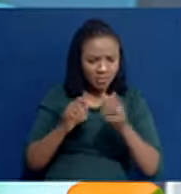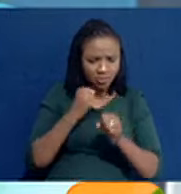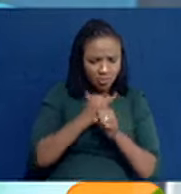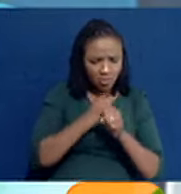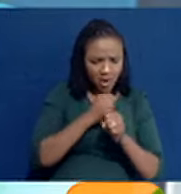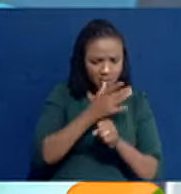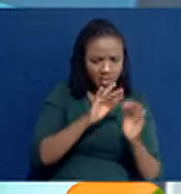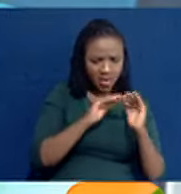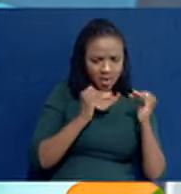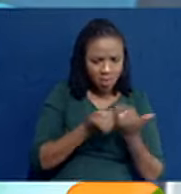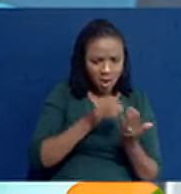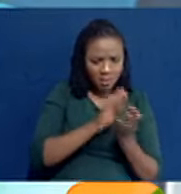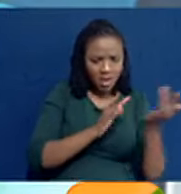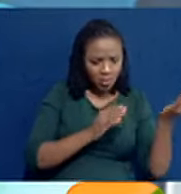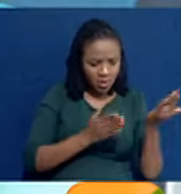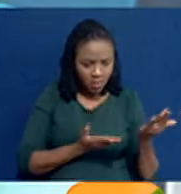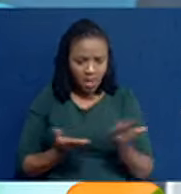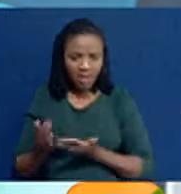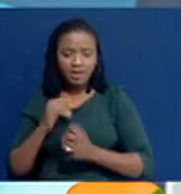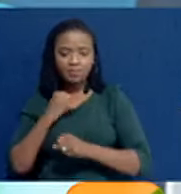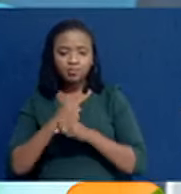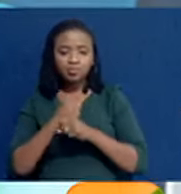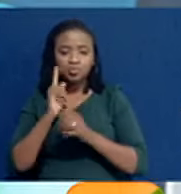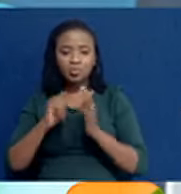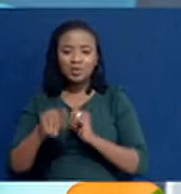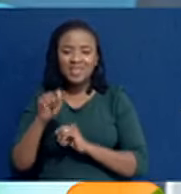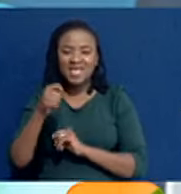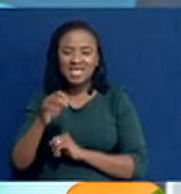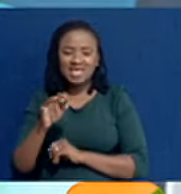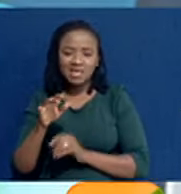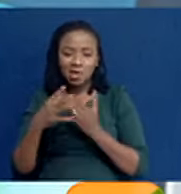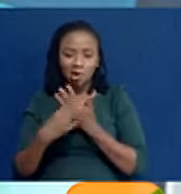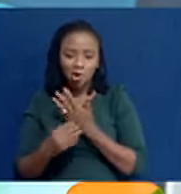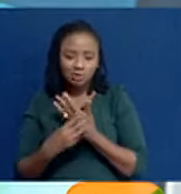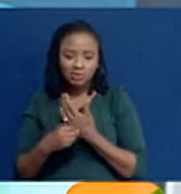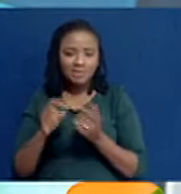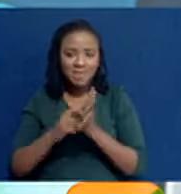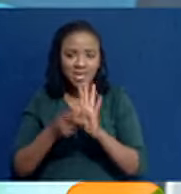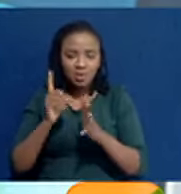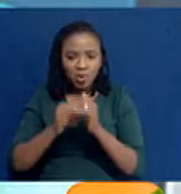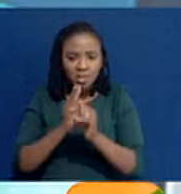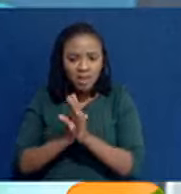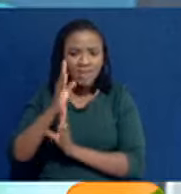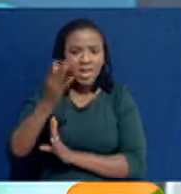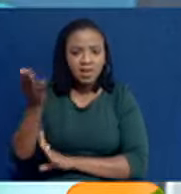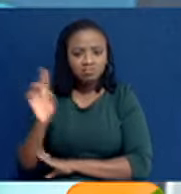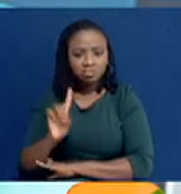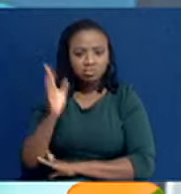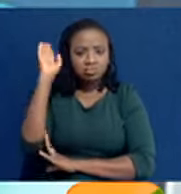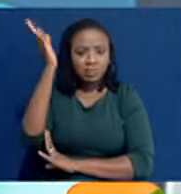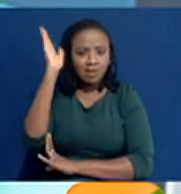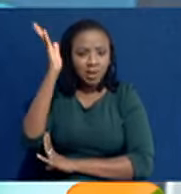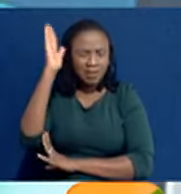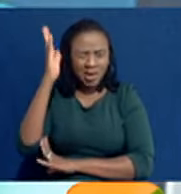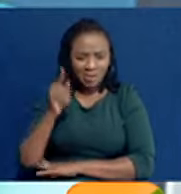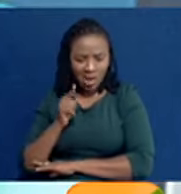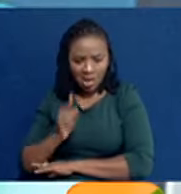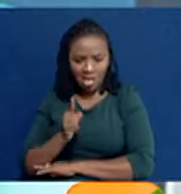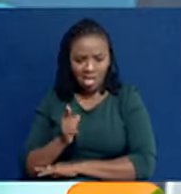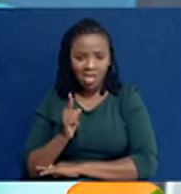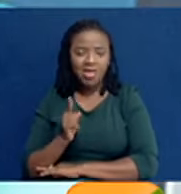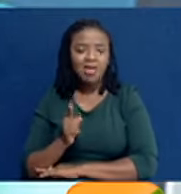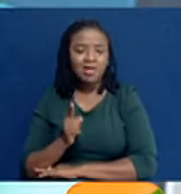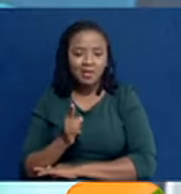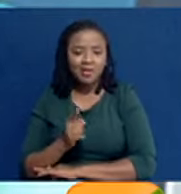the keynote by the World Bank. At the end of that, I was presented with that eagle, the